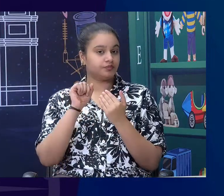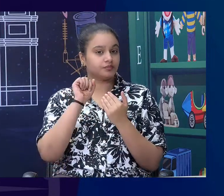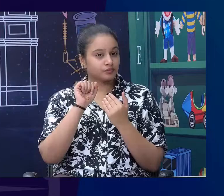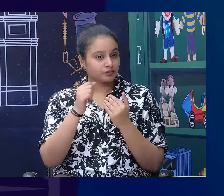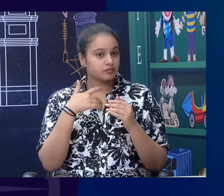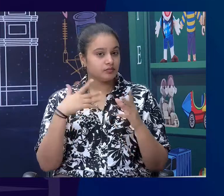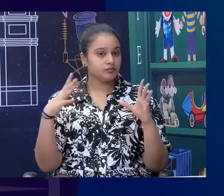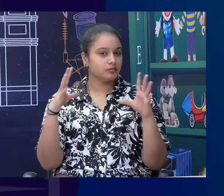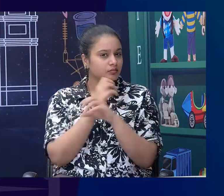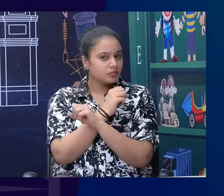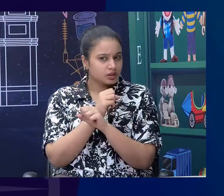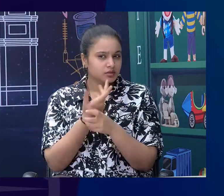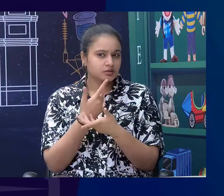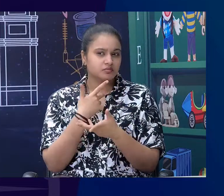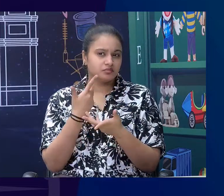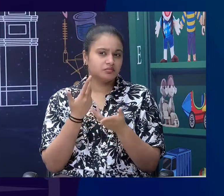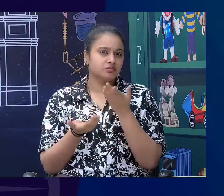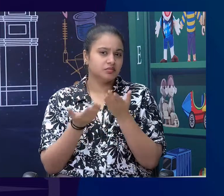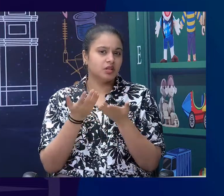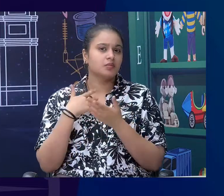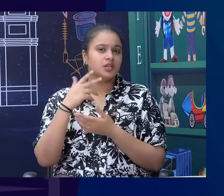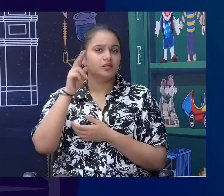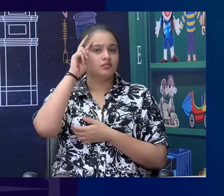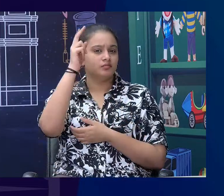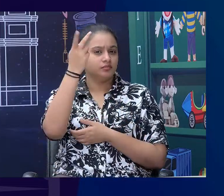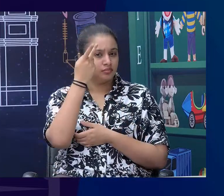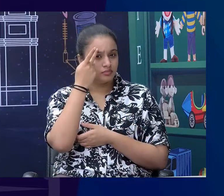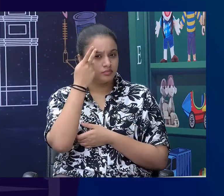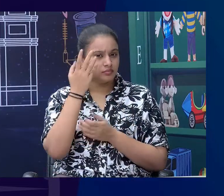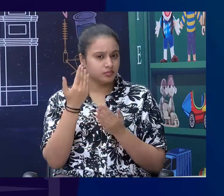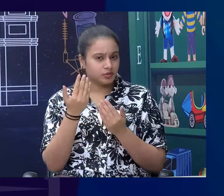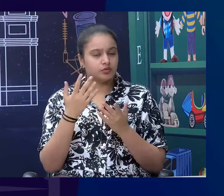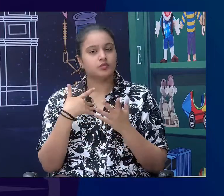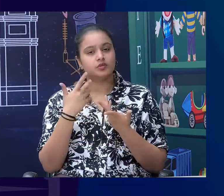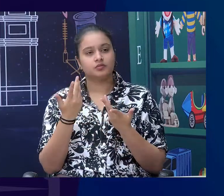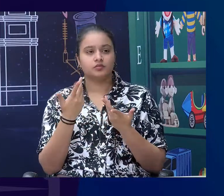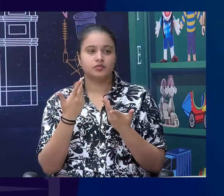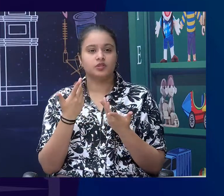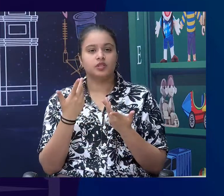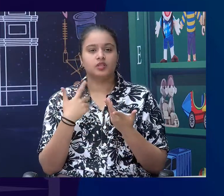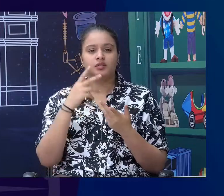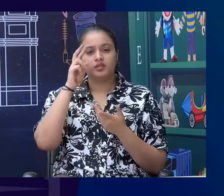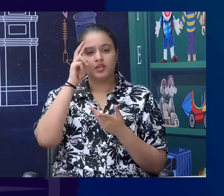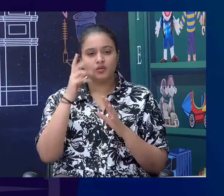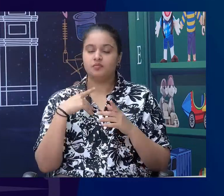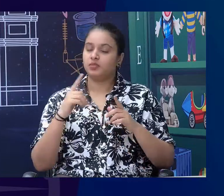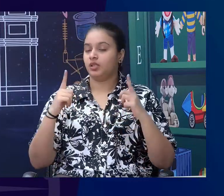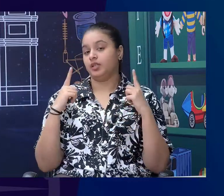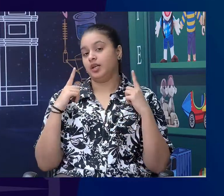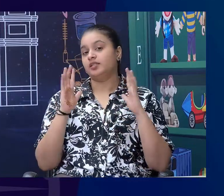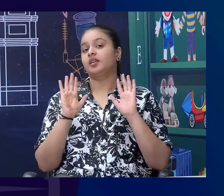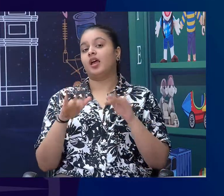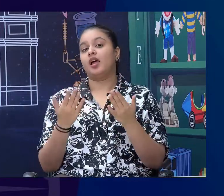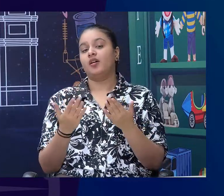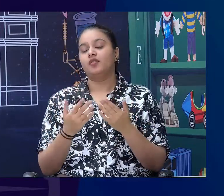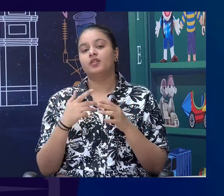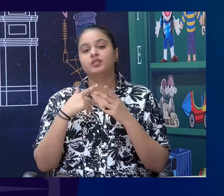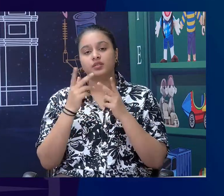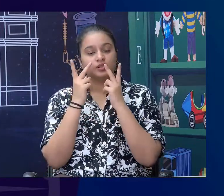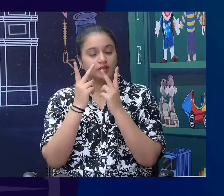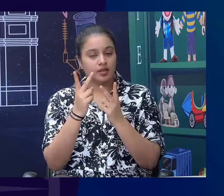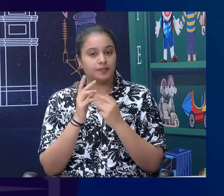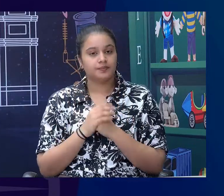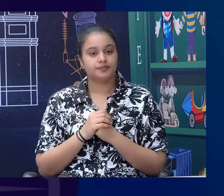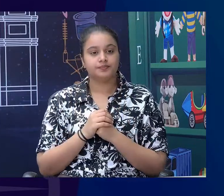just misunderstood. Maybe we don't know. Maybe. We can right? give him the benefit of doubt. Right. But he was a lazy bee. Let's quickly also look